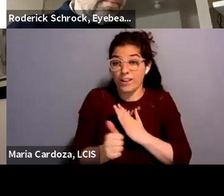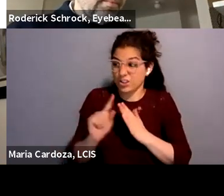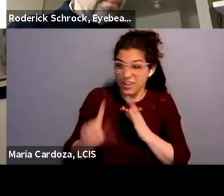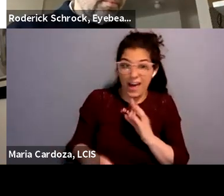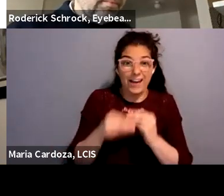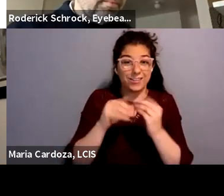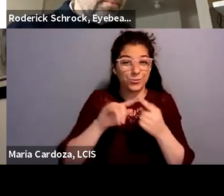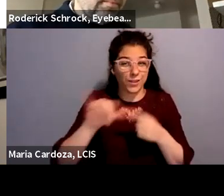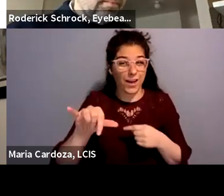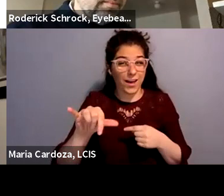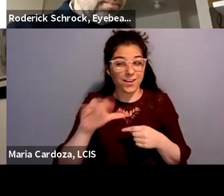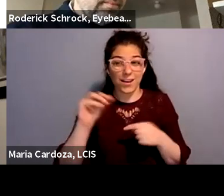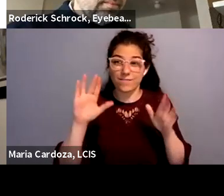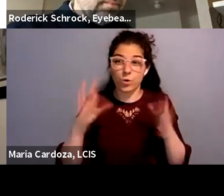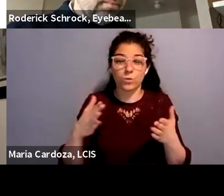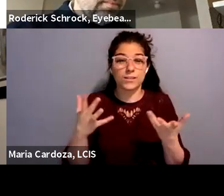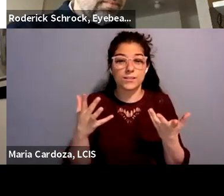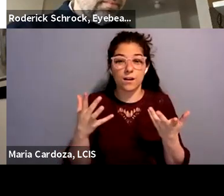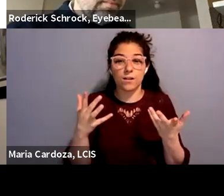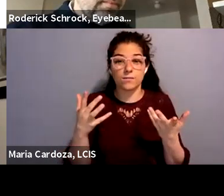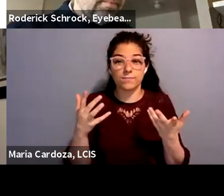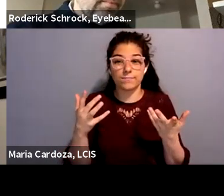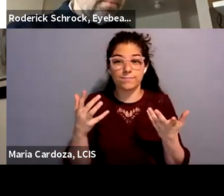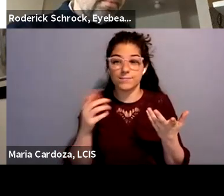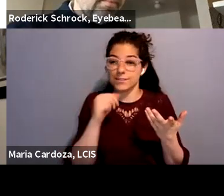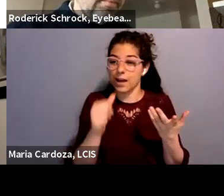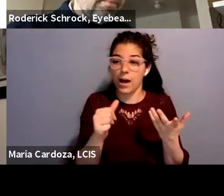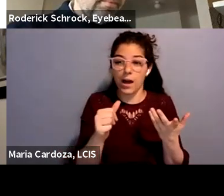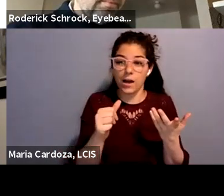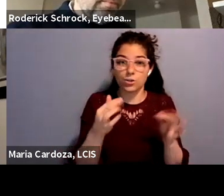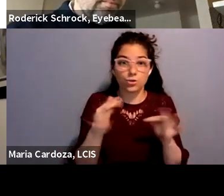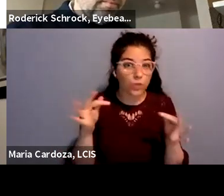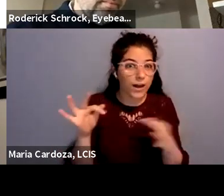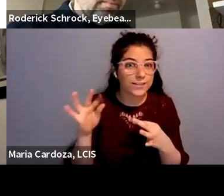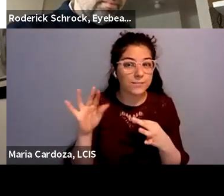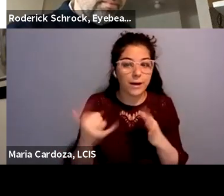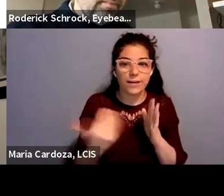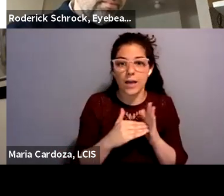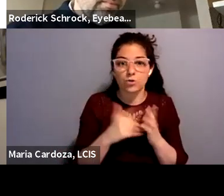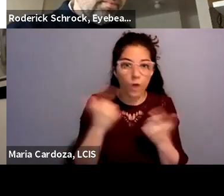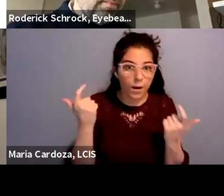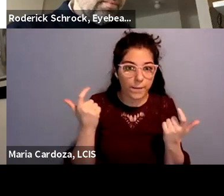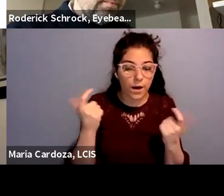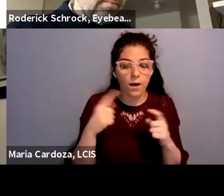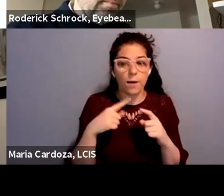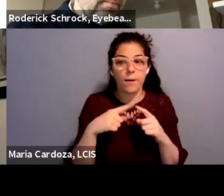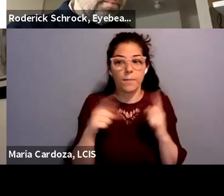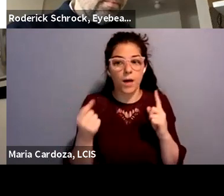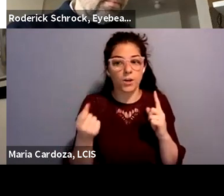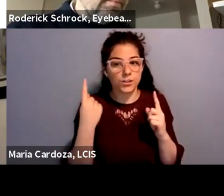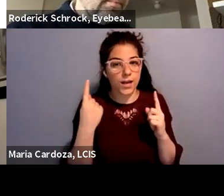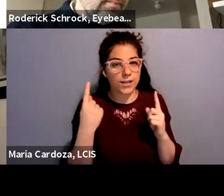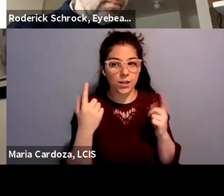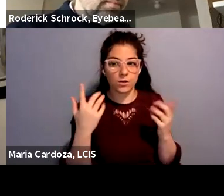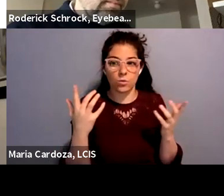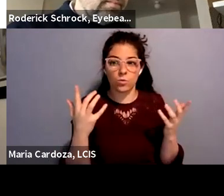keeping a focus on not being distracted by, again, the trauma, but understanding what it